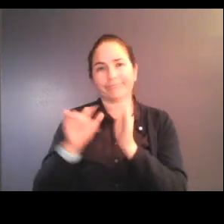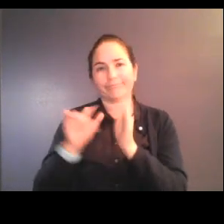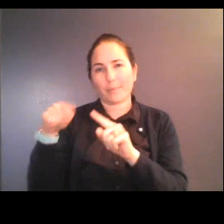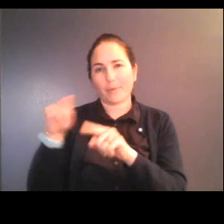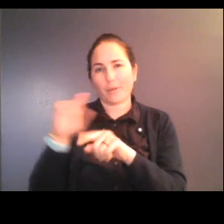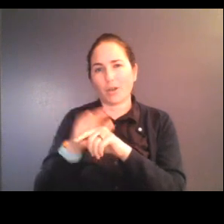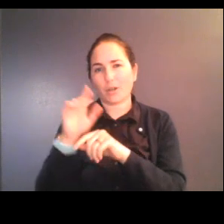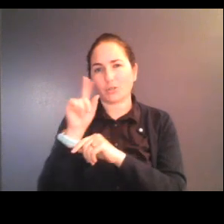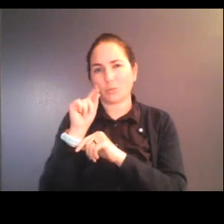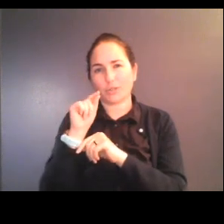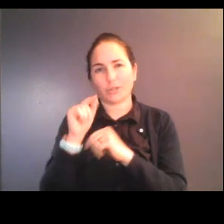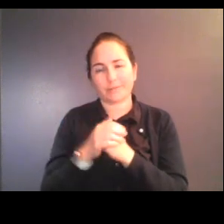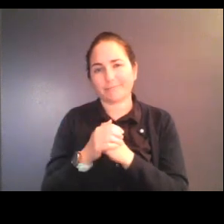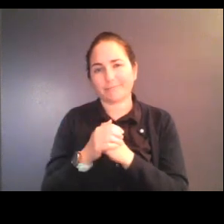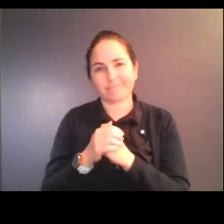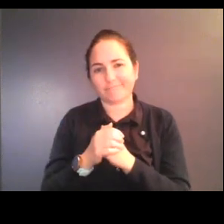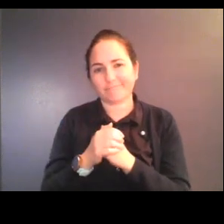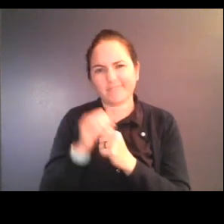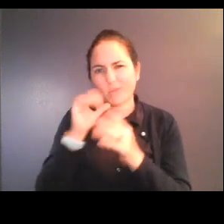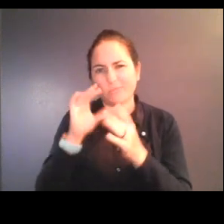other account.